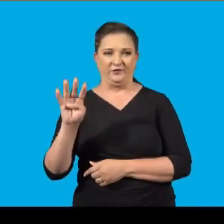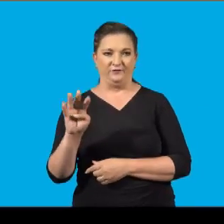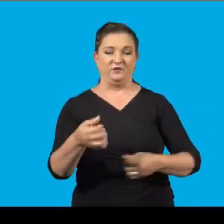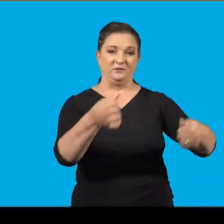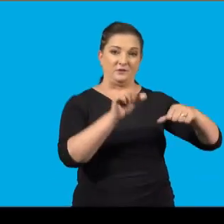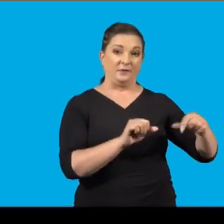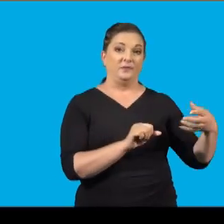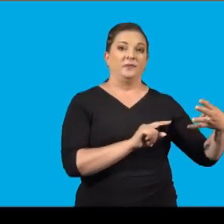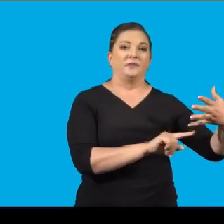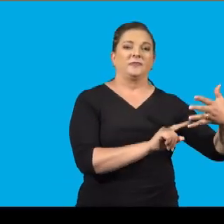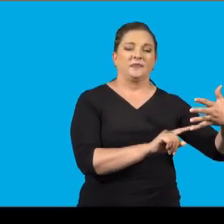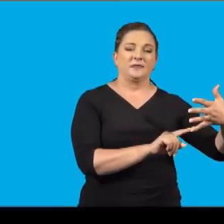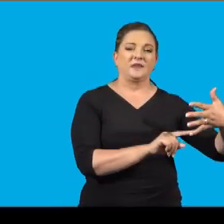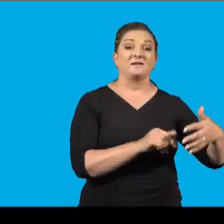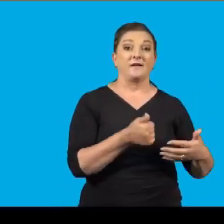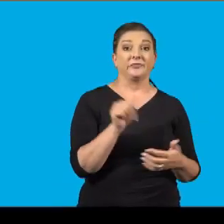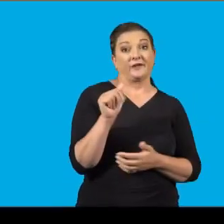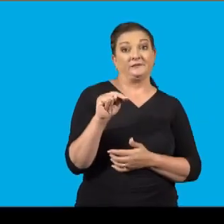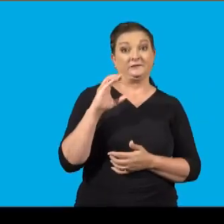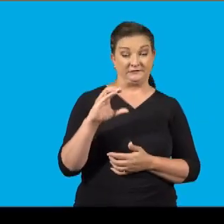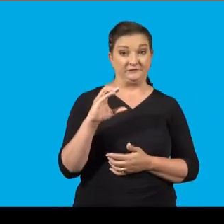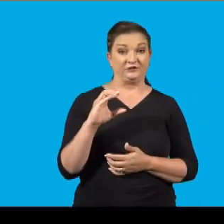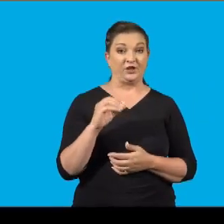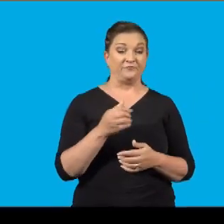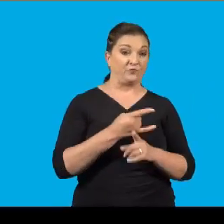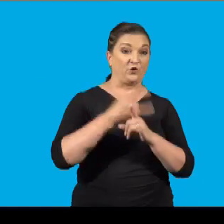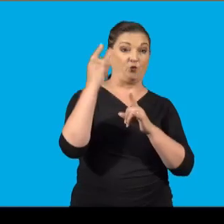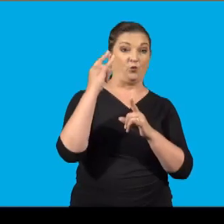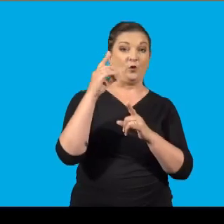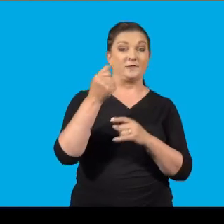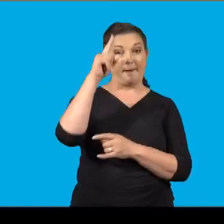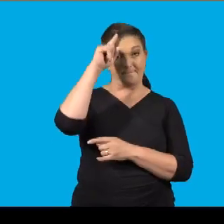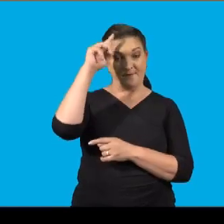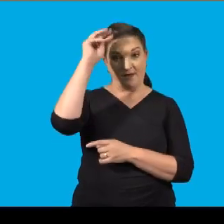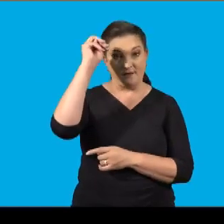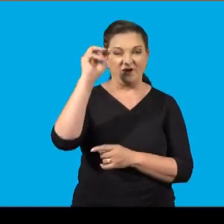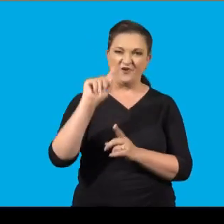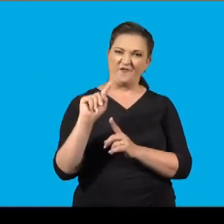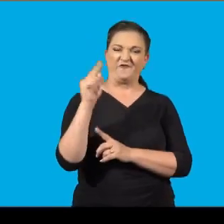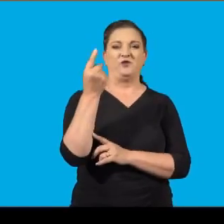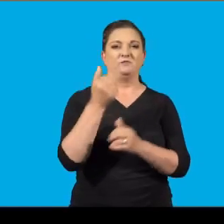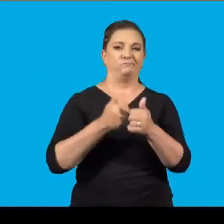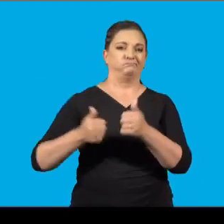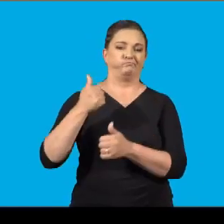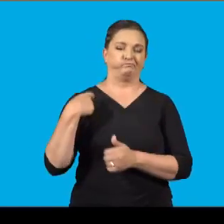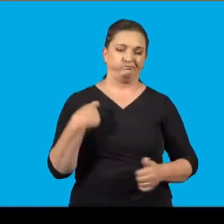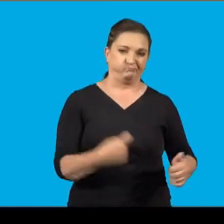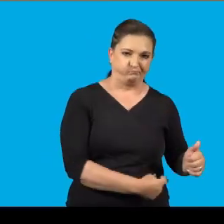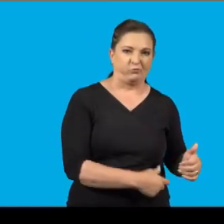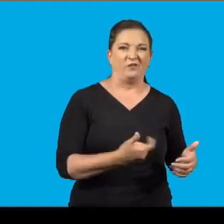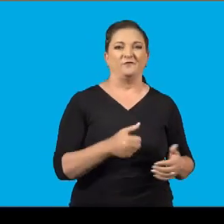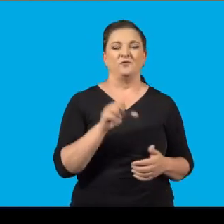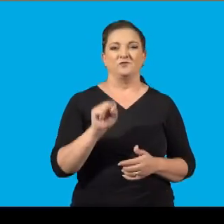you can see ANC there, won elections, and Mandela, there is your leadership, became the first black